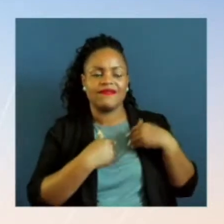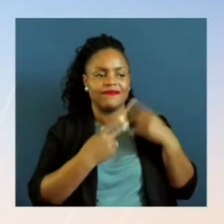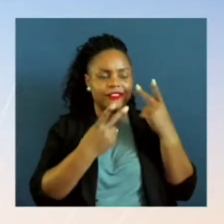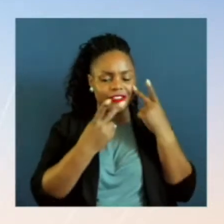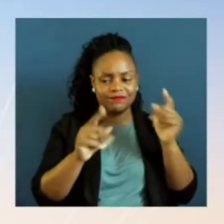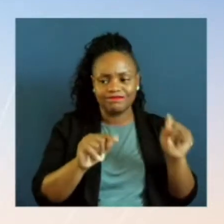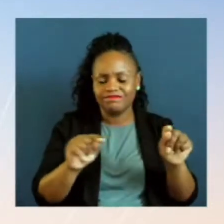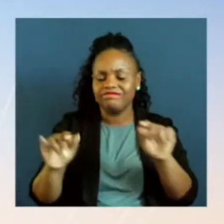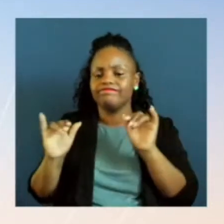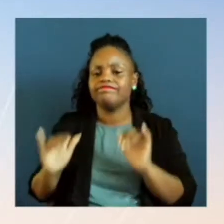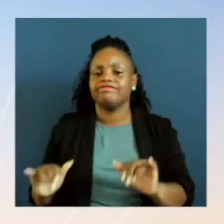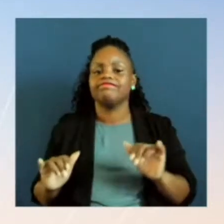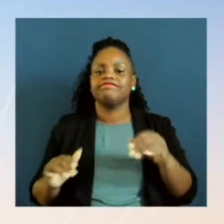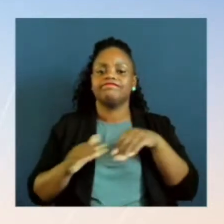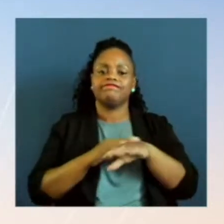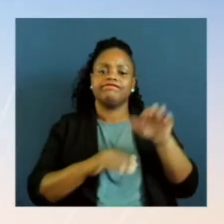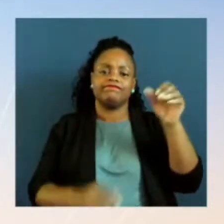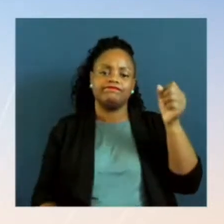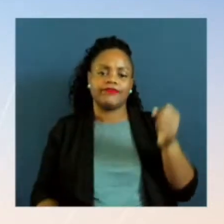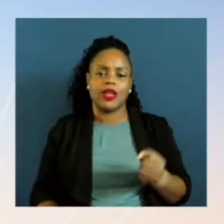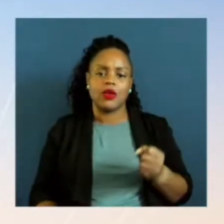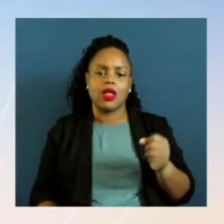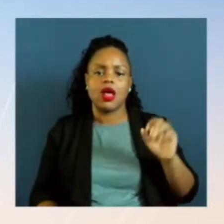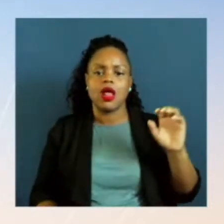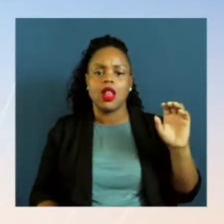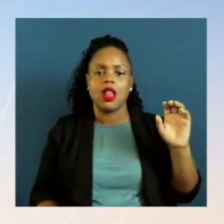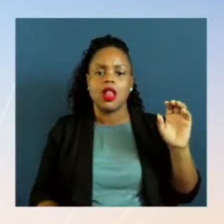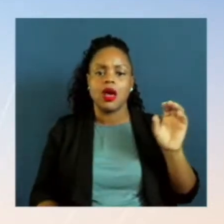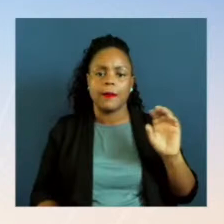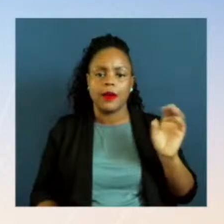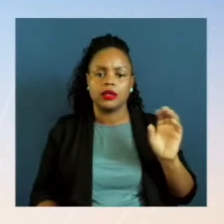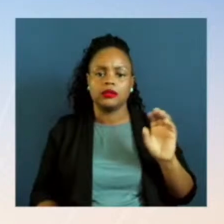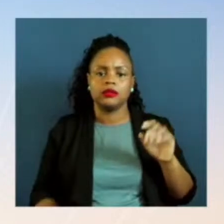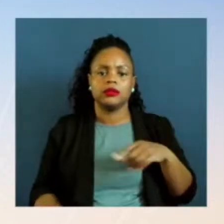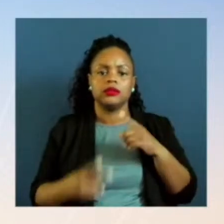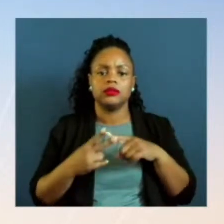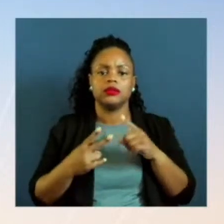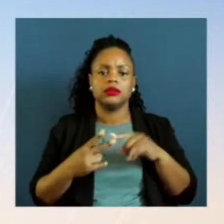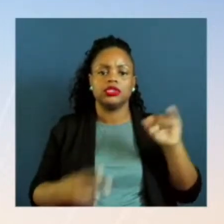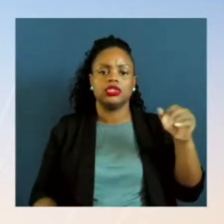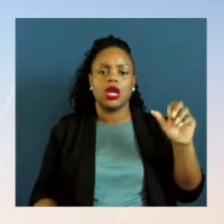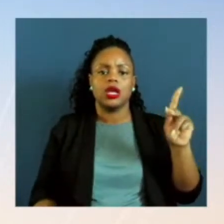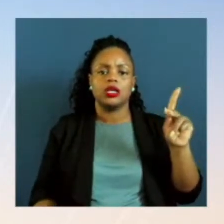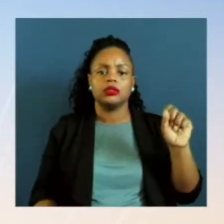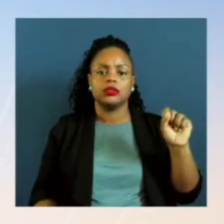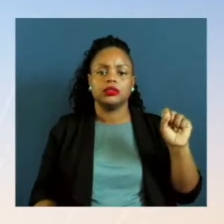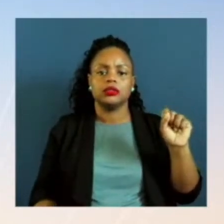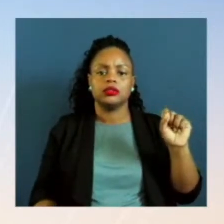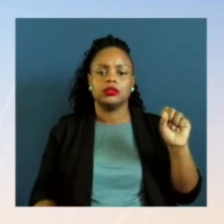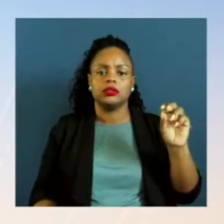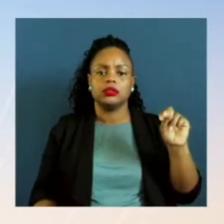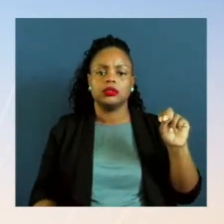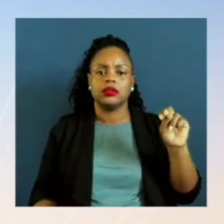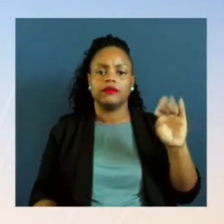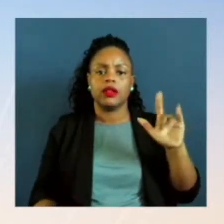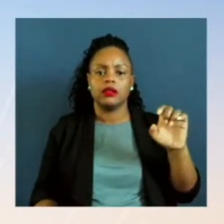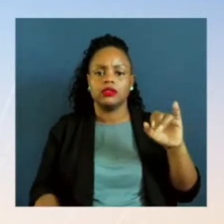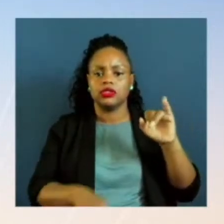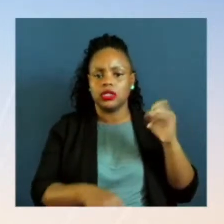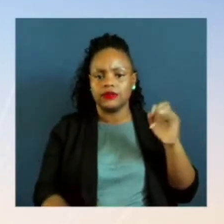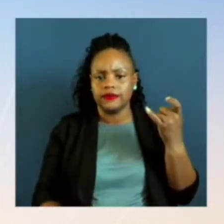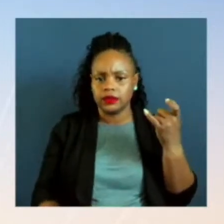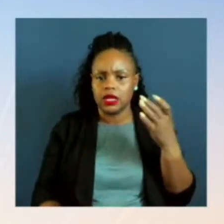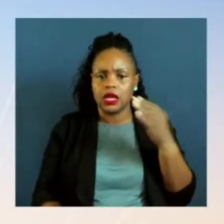including Columbia, Jacksonville, Columbus, and Mobile. The community confidence visits aim to take a systematic approach to community conversations